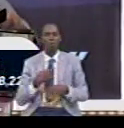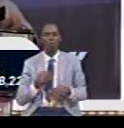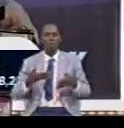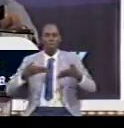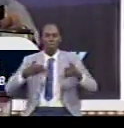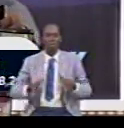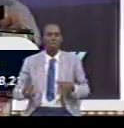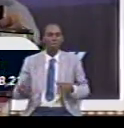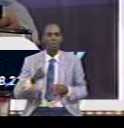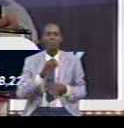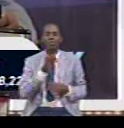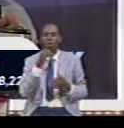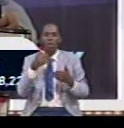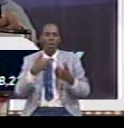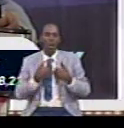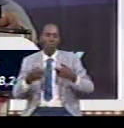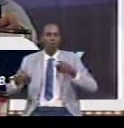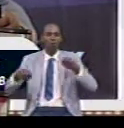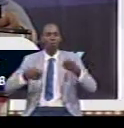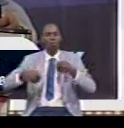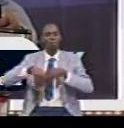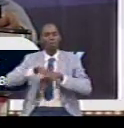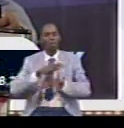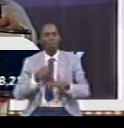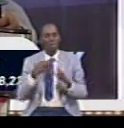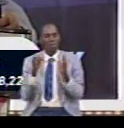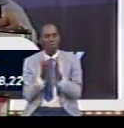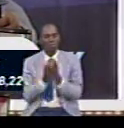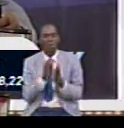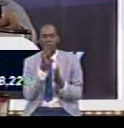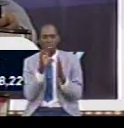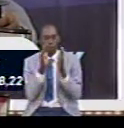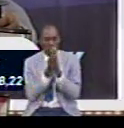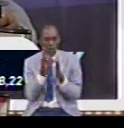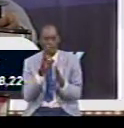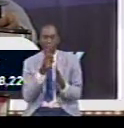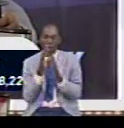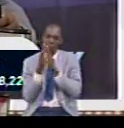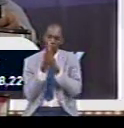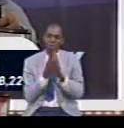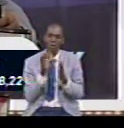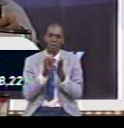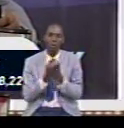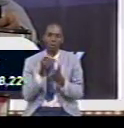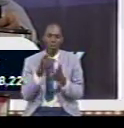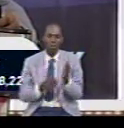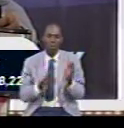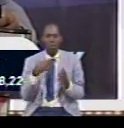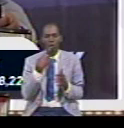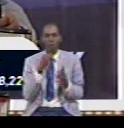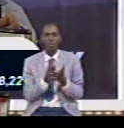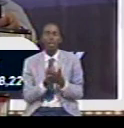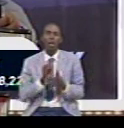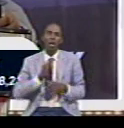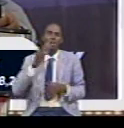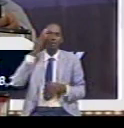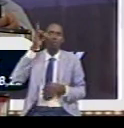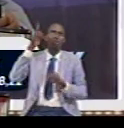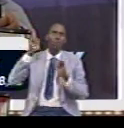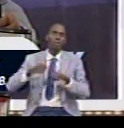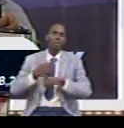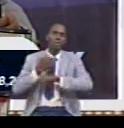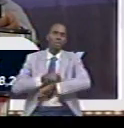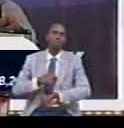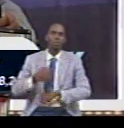have dominion over me. That's the prayer you're praying. You're saying, I know you can keep me. I know you can secure me. I know you can protect